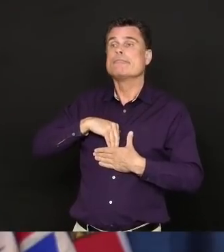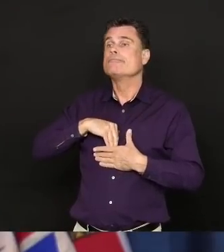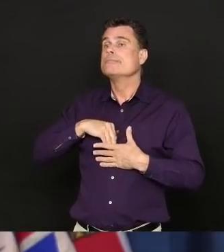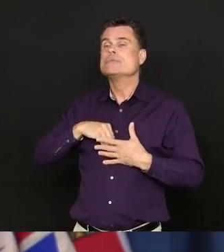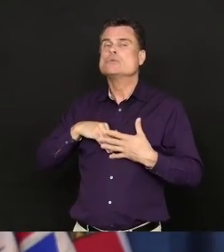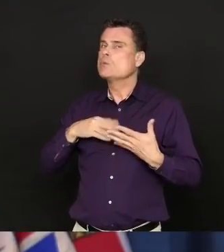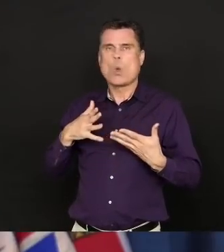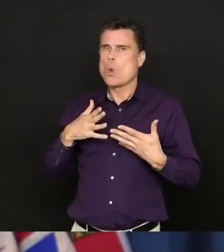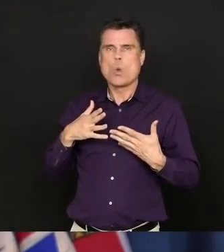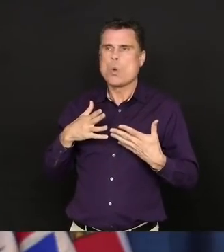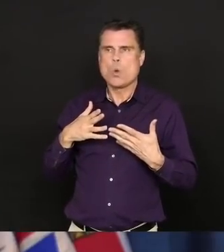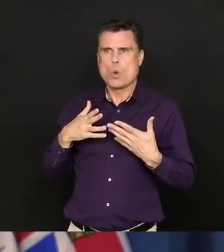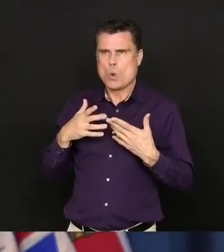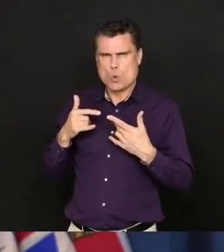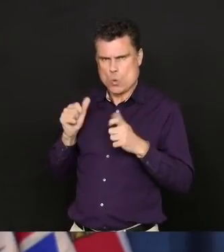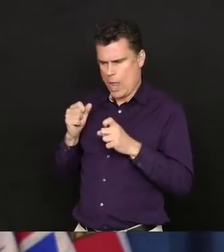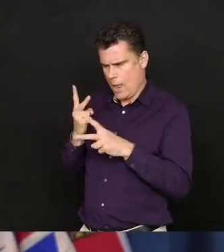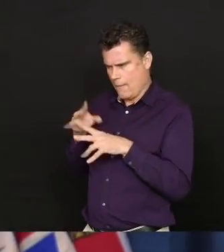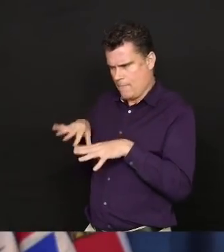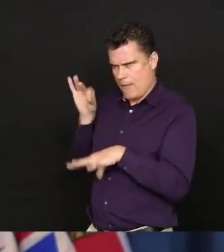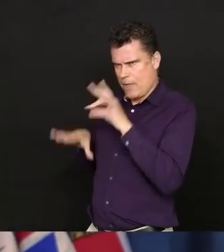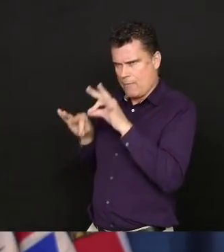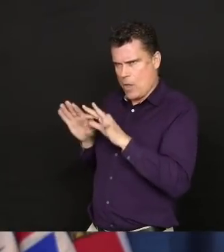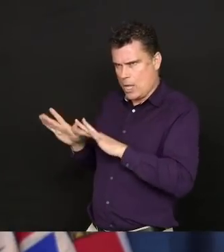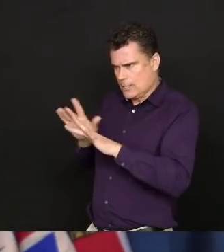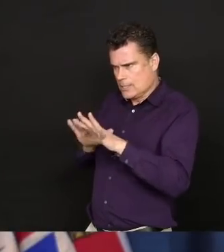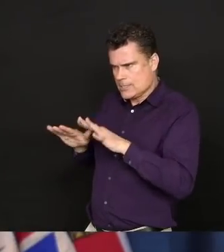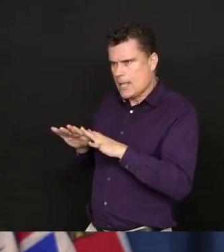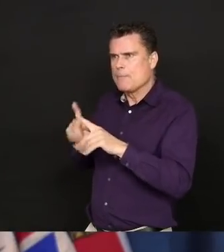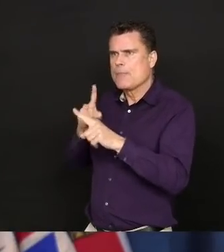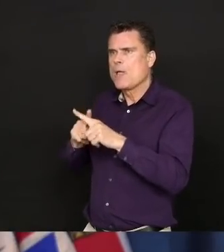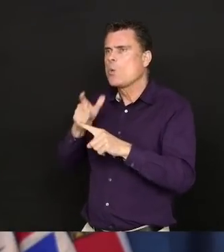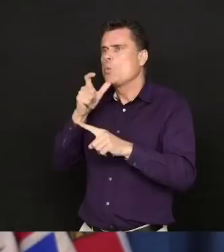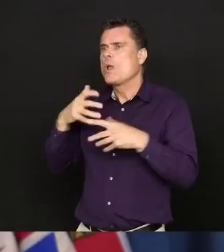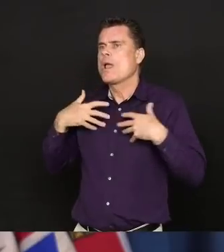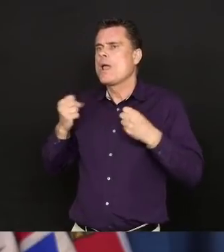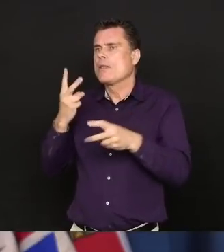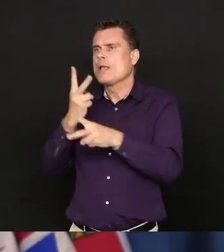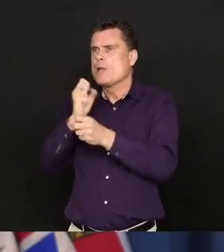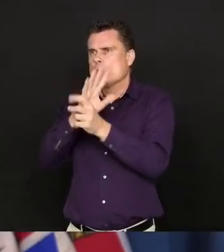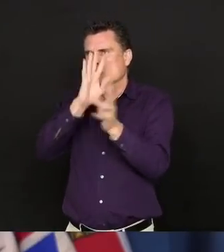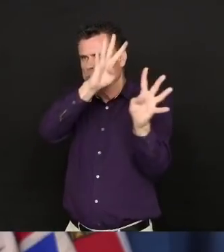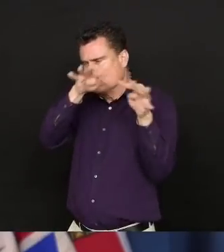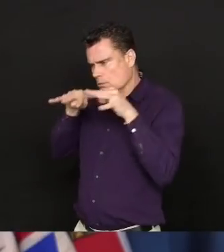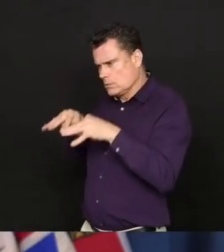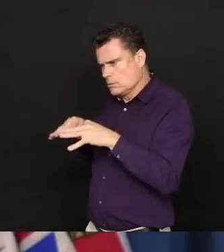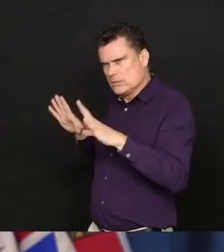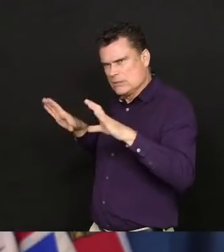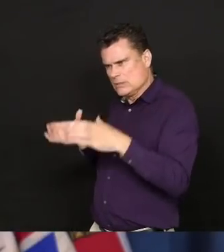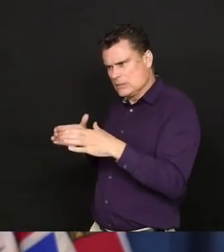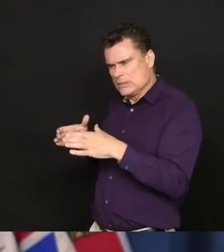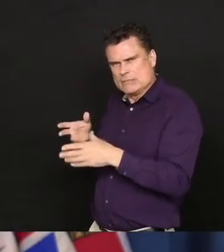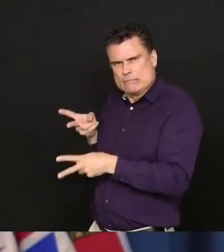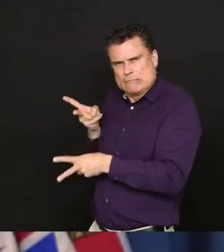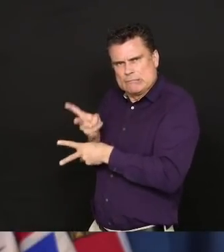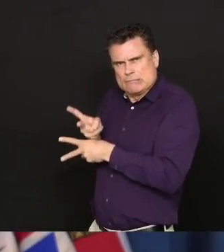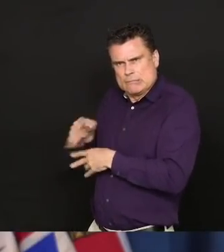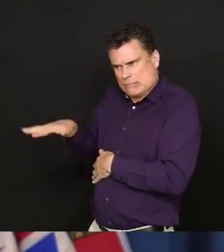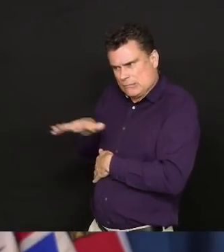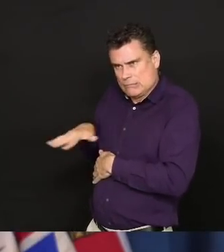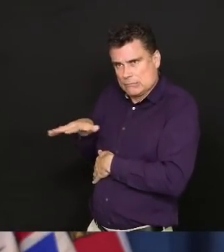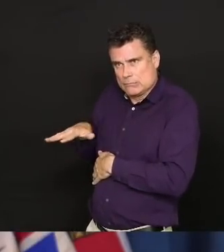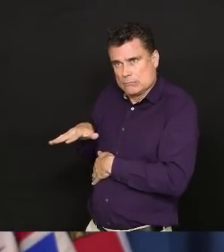the healthcare system was able to care for them. And we are in that phase now. We're seeing, you know, 50 people a day